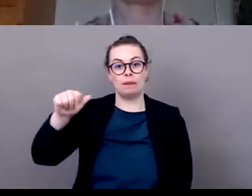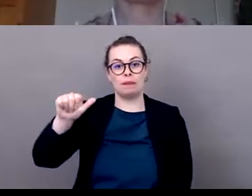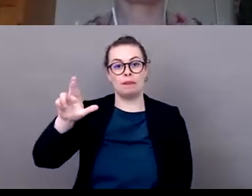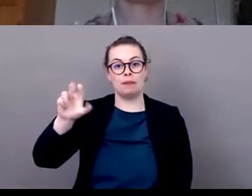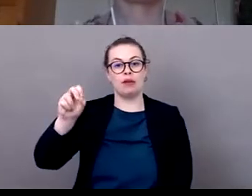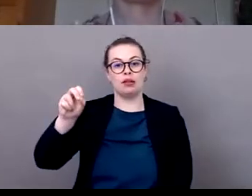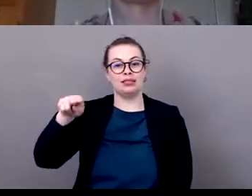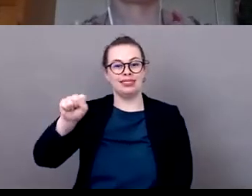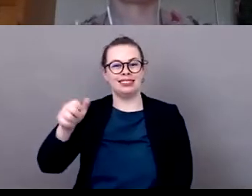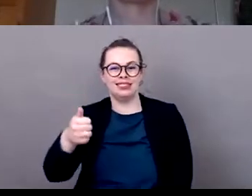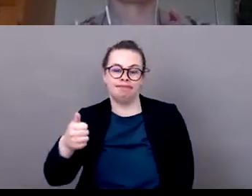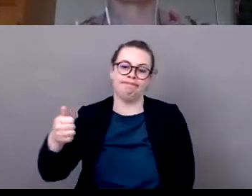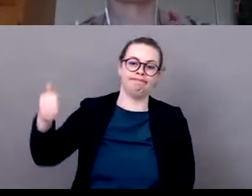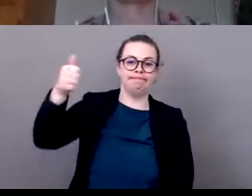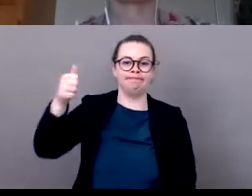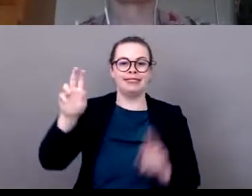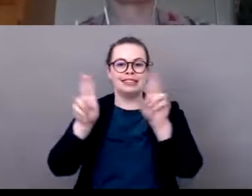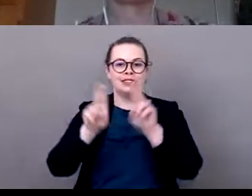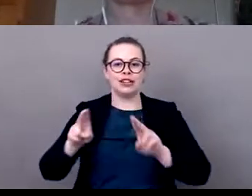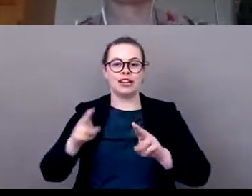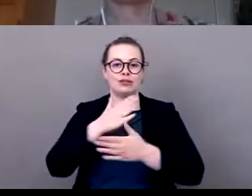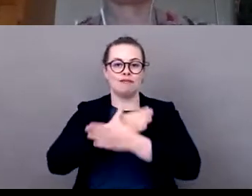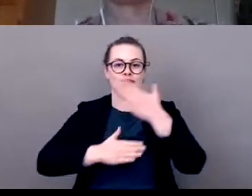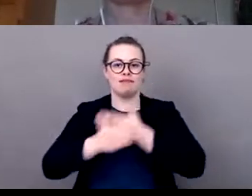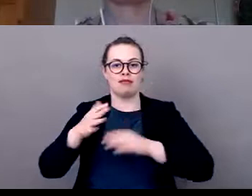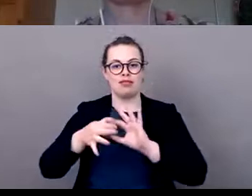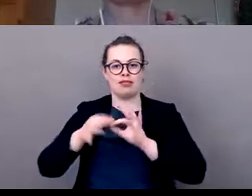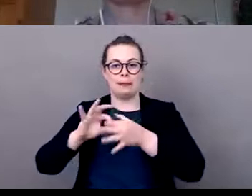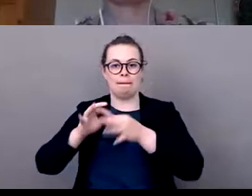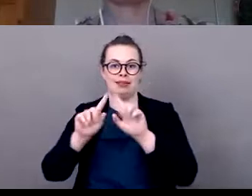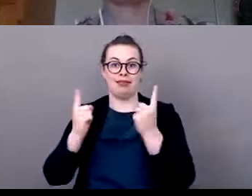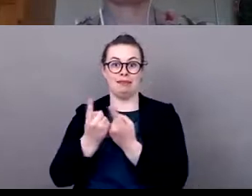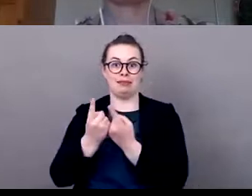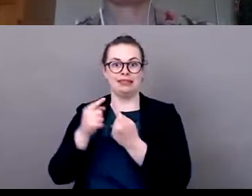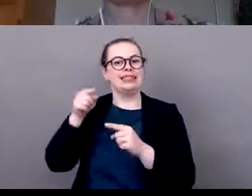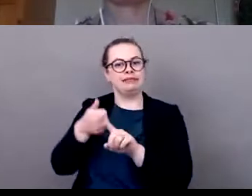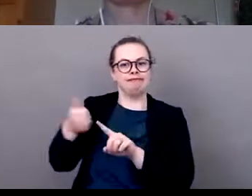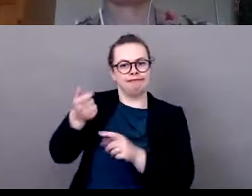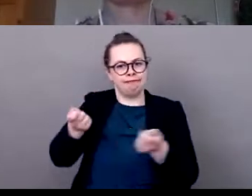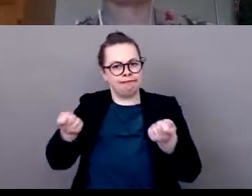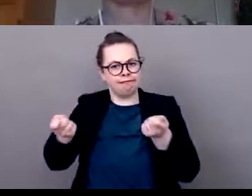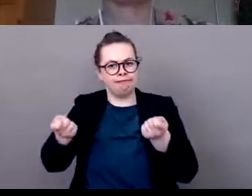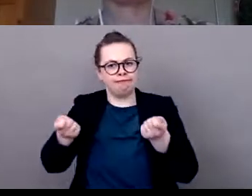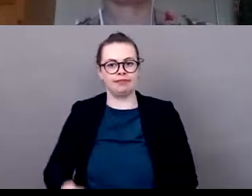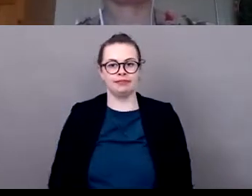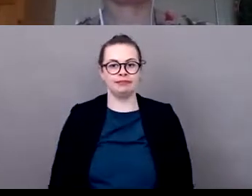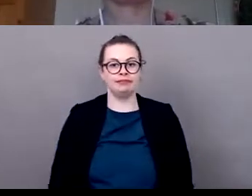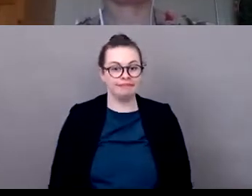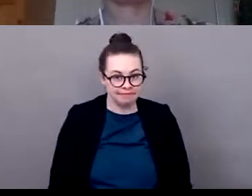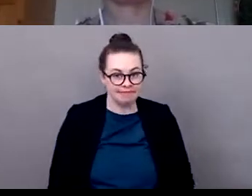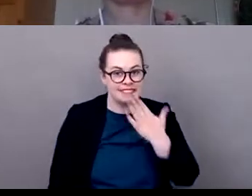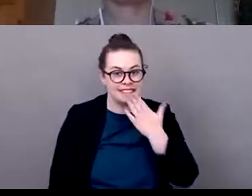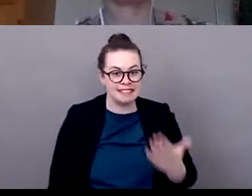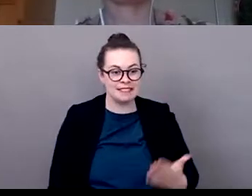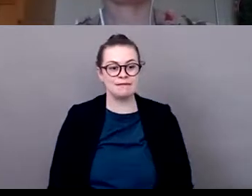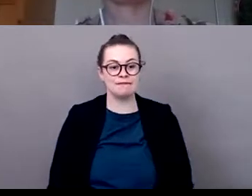président du Comité international paralympique. Monsieur Parsons, vous avez la parole. Firstly, I would like to